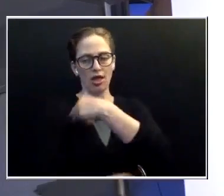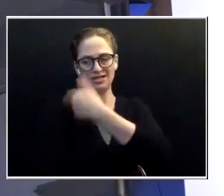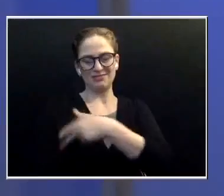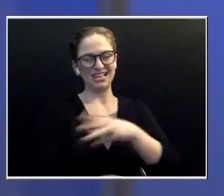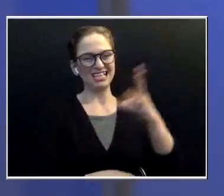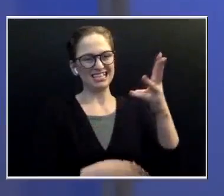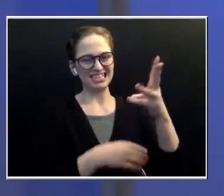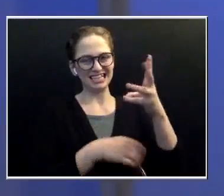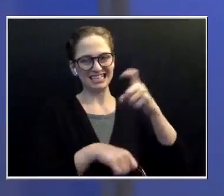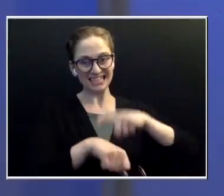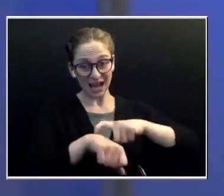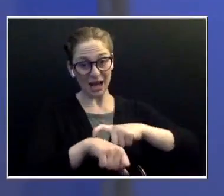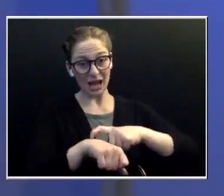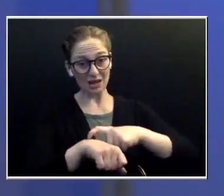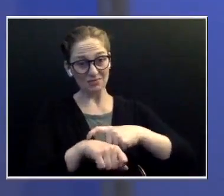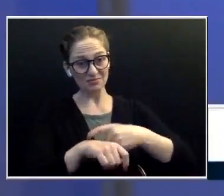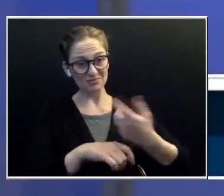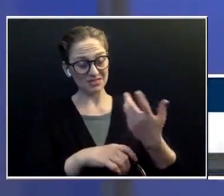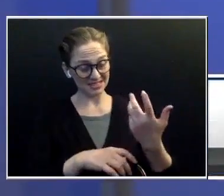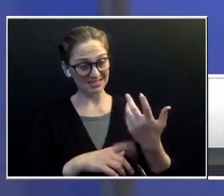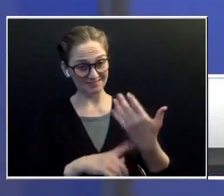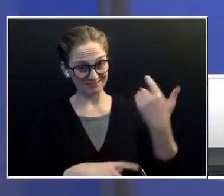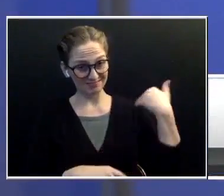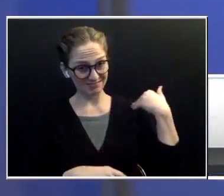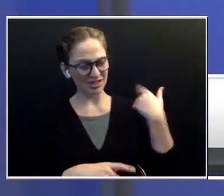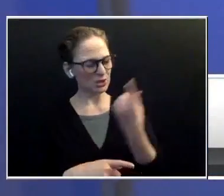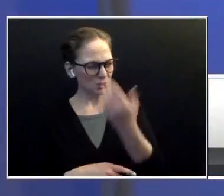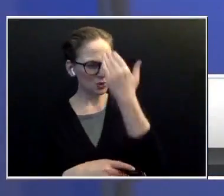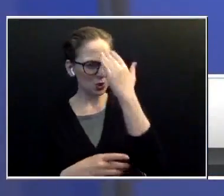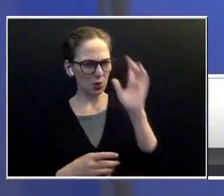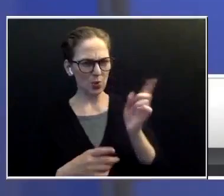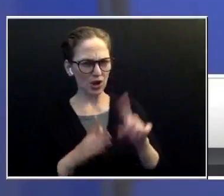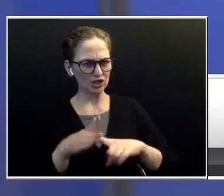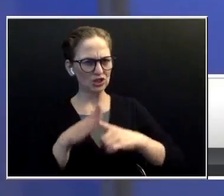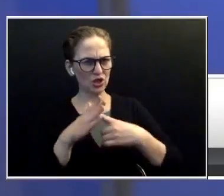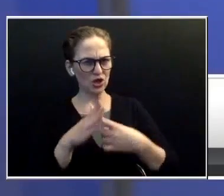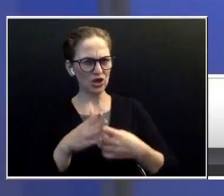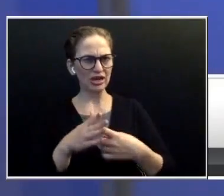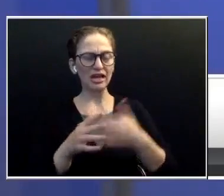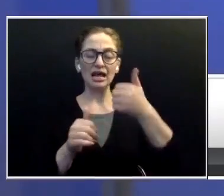have had an occurrence of C. diff, it's been from